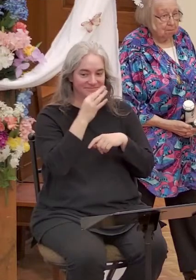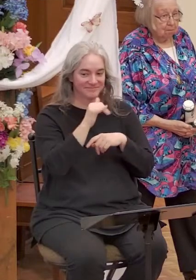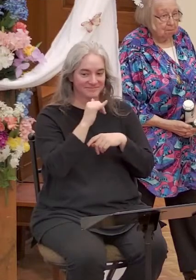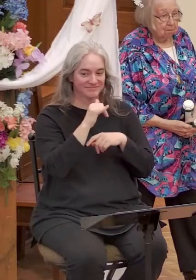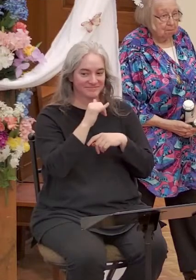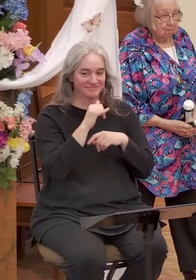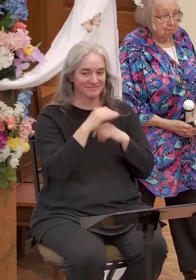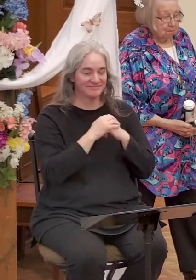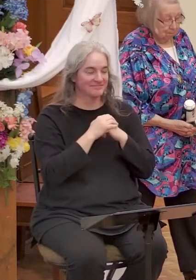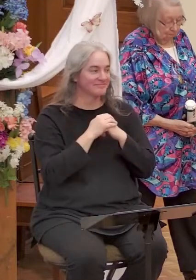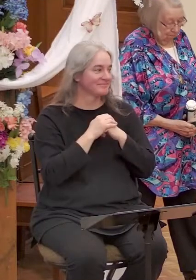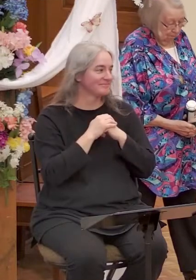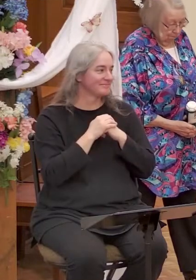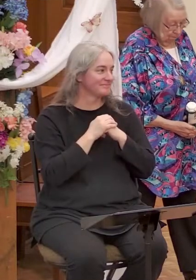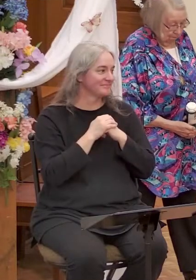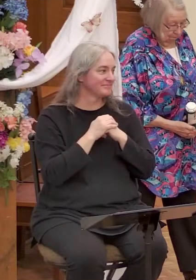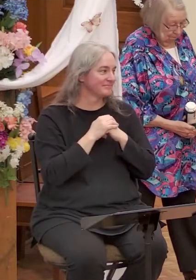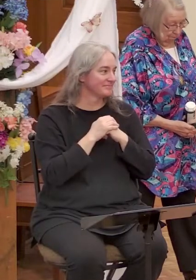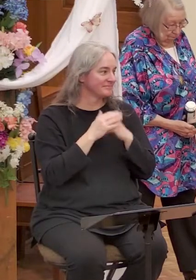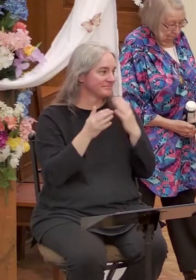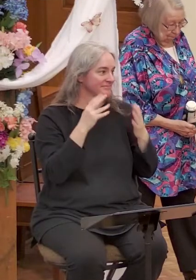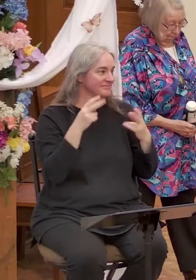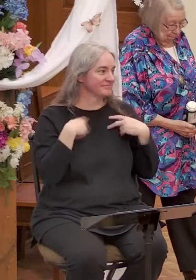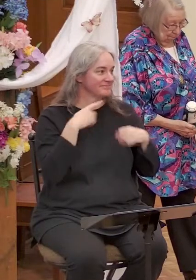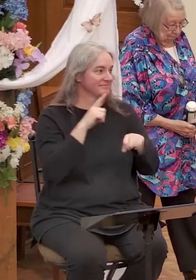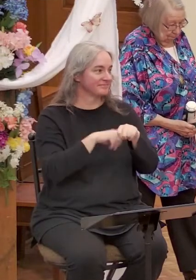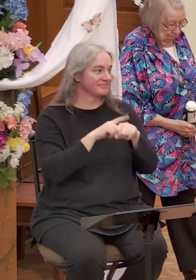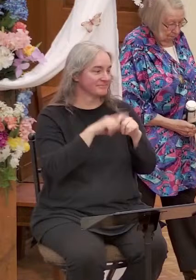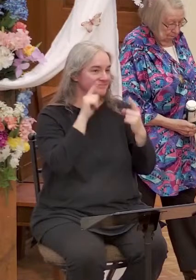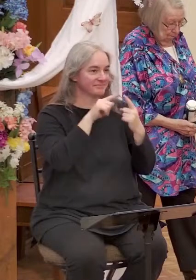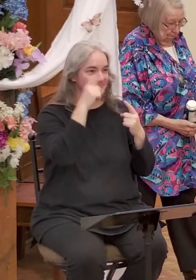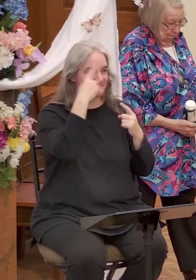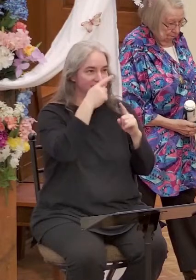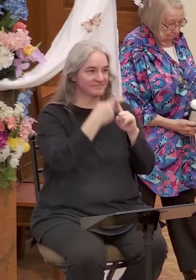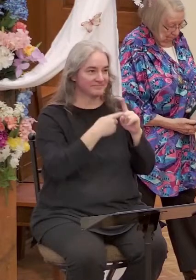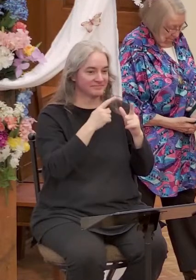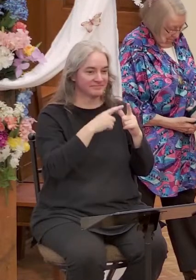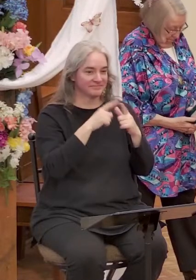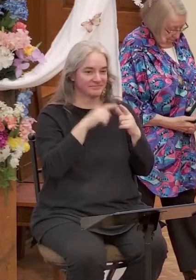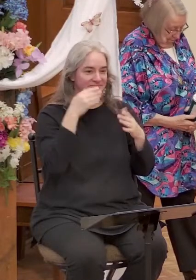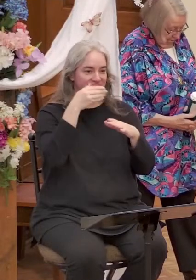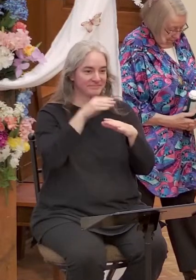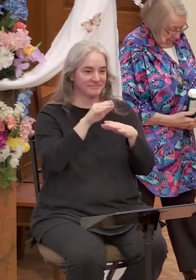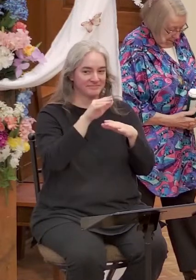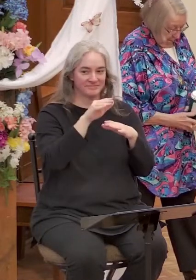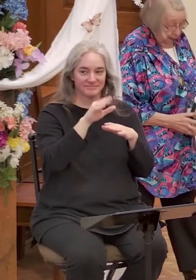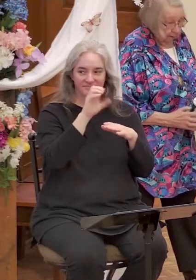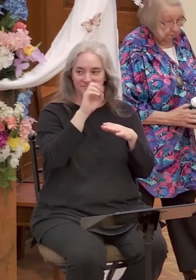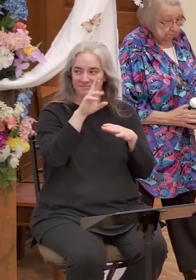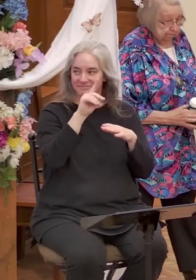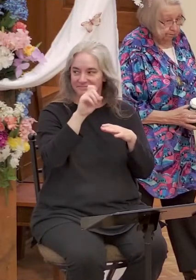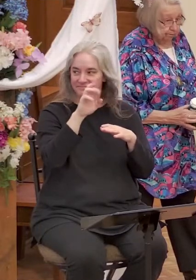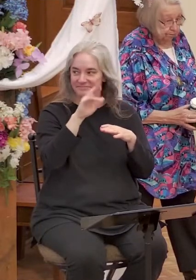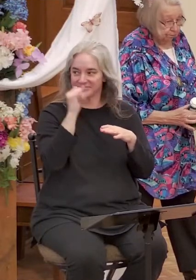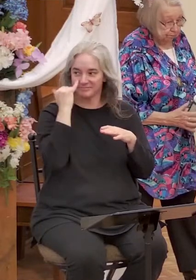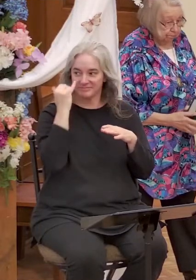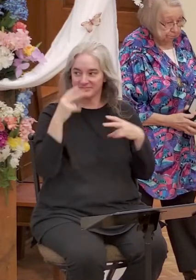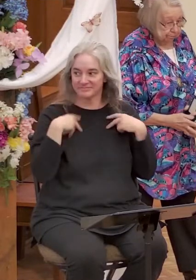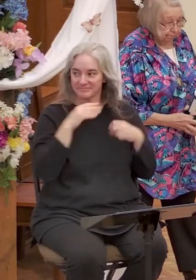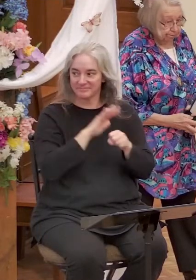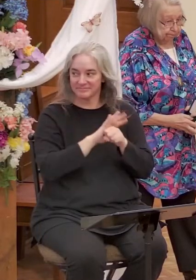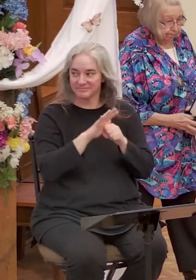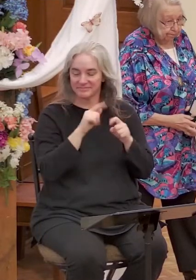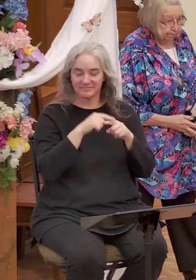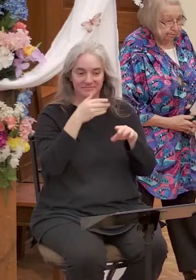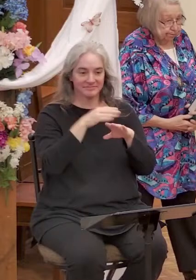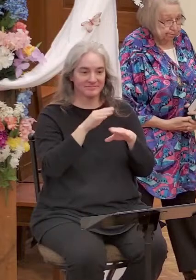We'll have probably time to order for about a month, and then we'll send in our order if we have enough to send in the